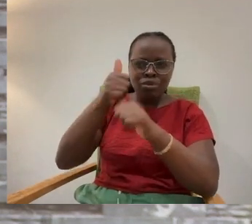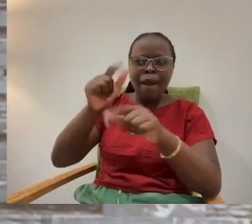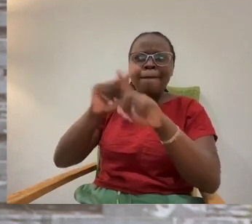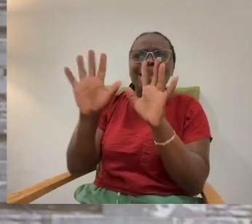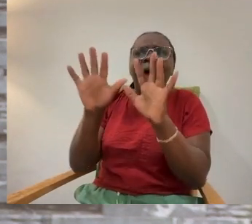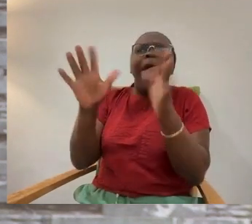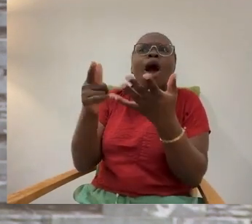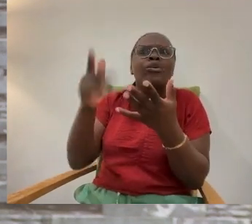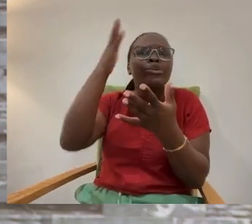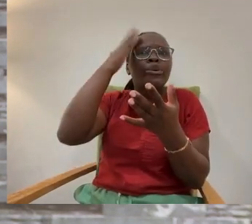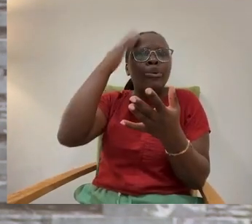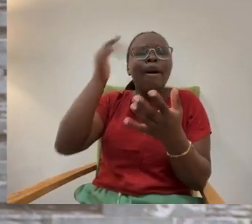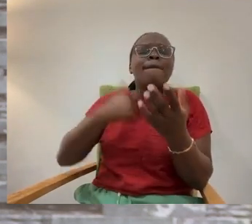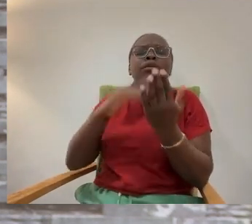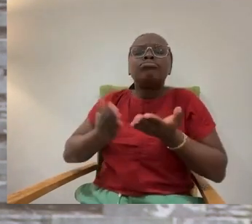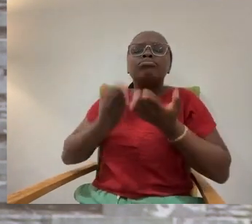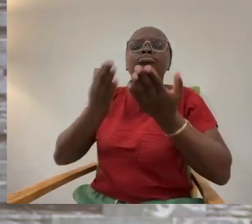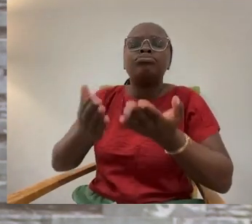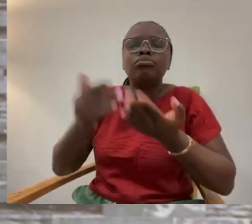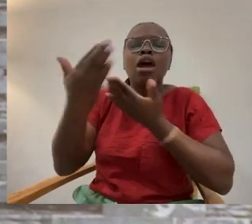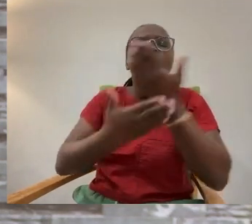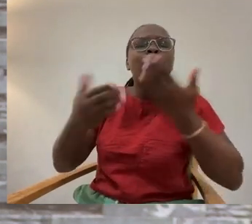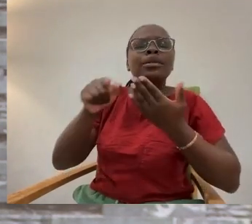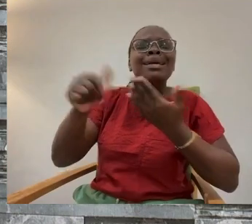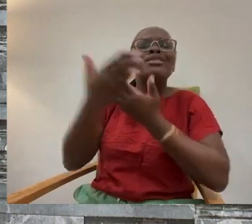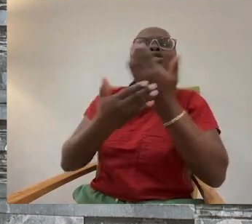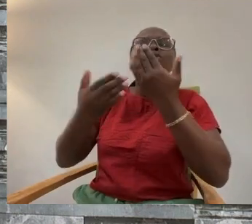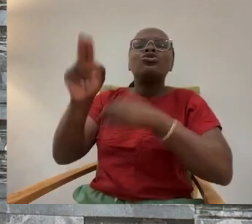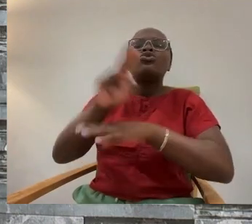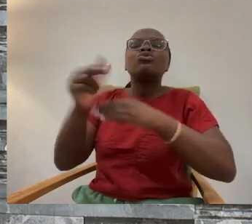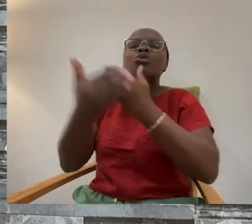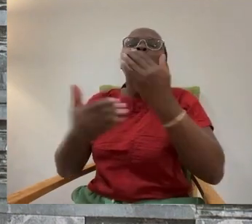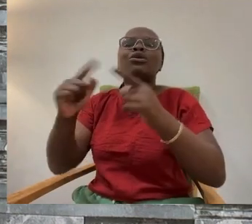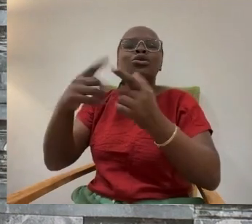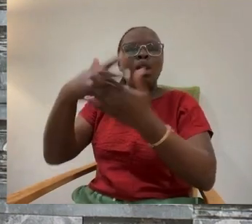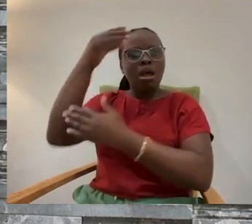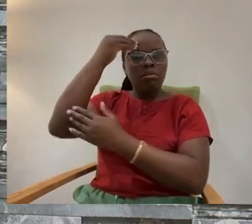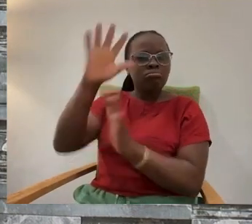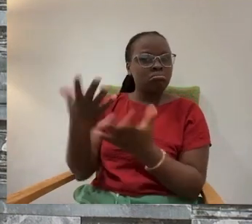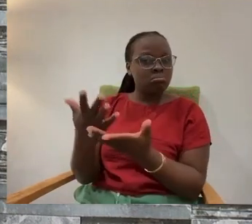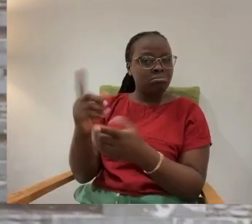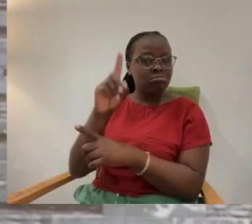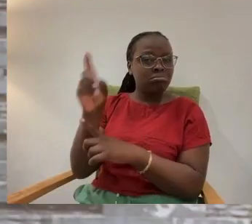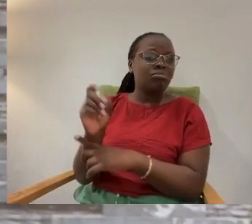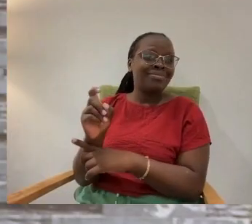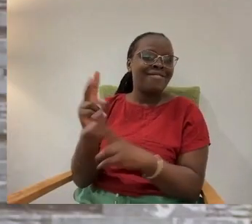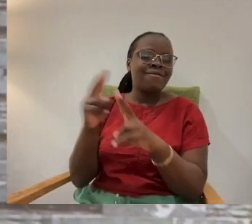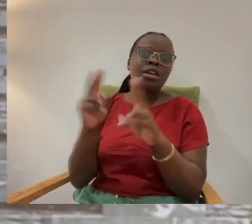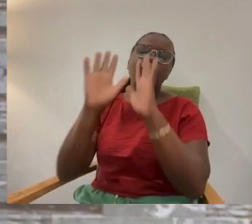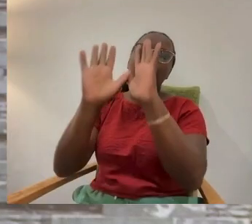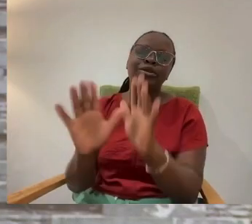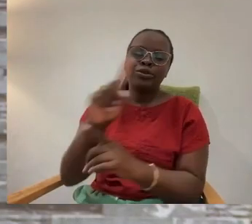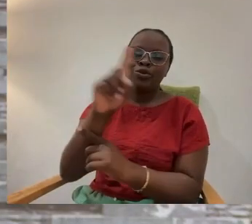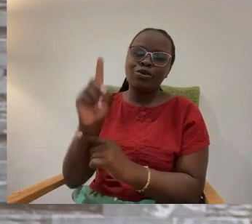of platform, but ultimately what we need is to make sure children are learning, but at the same time they are safe, so that whatever technology